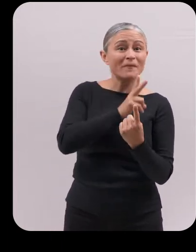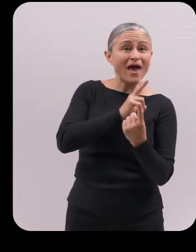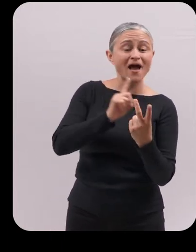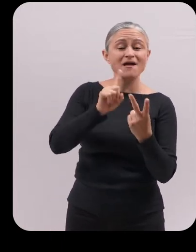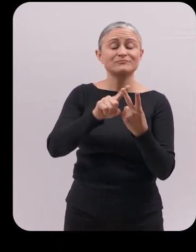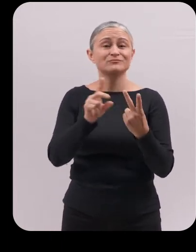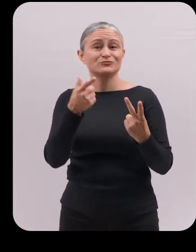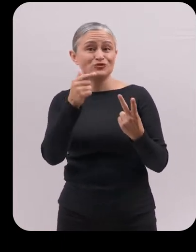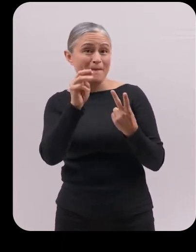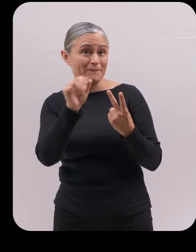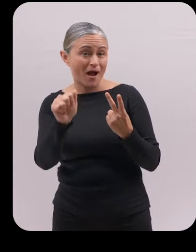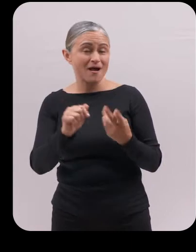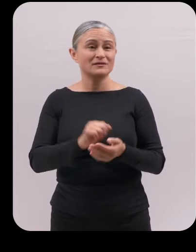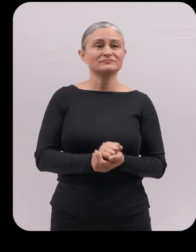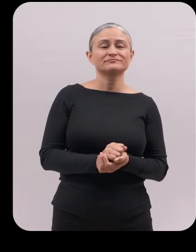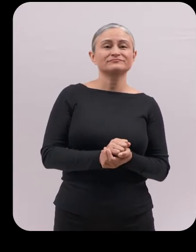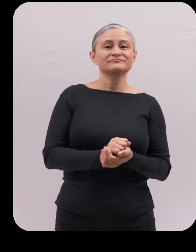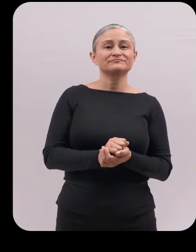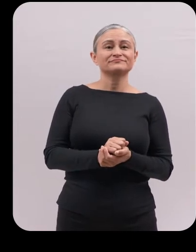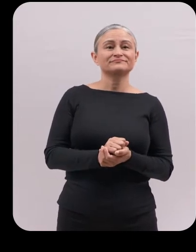Gemma.